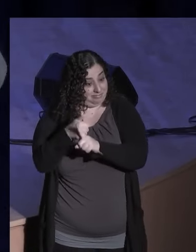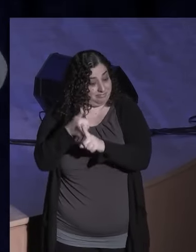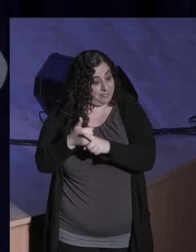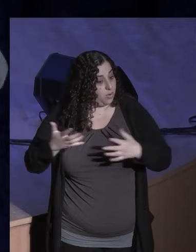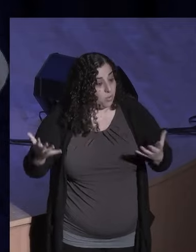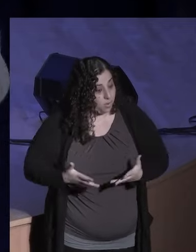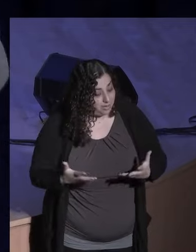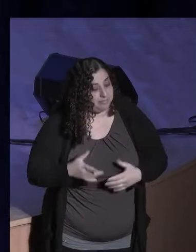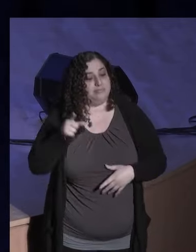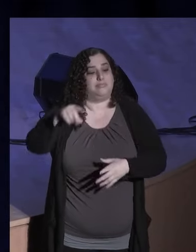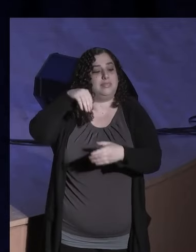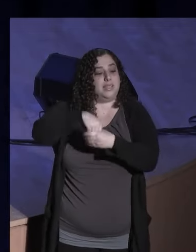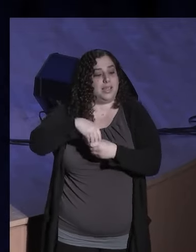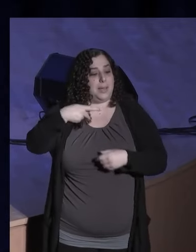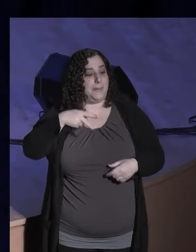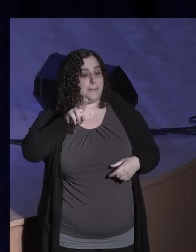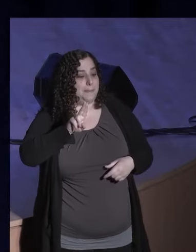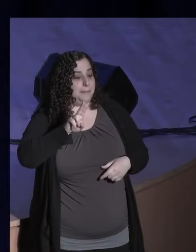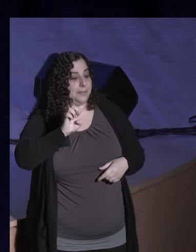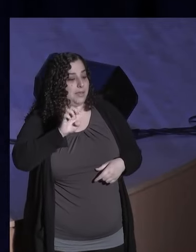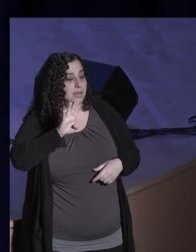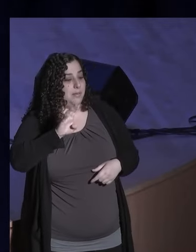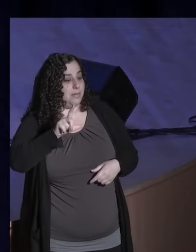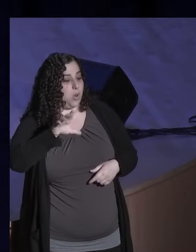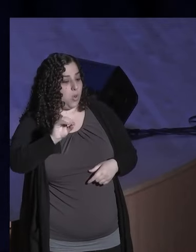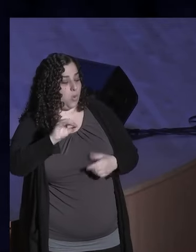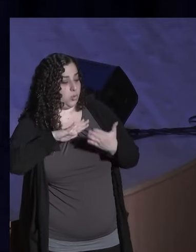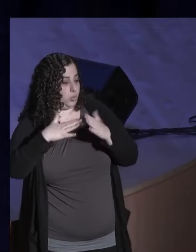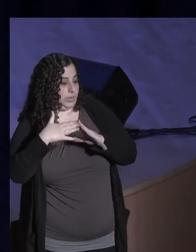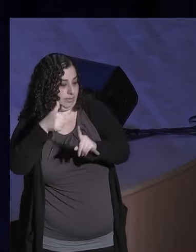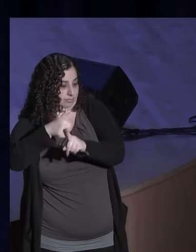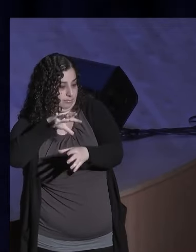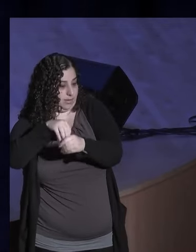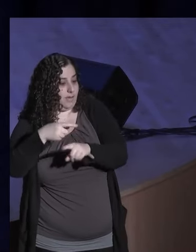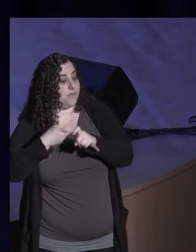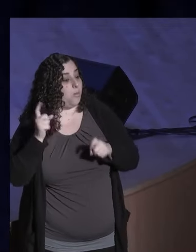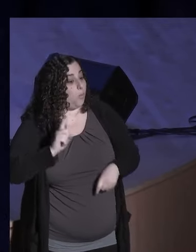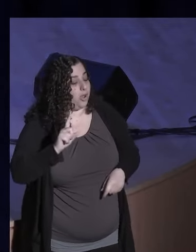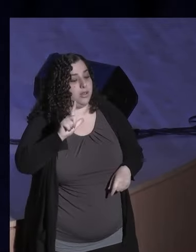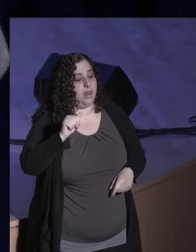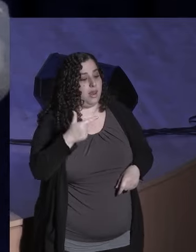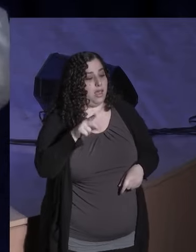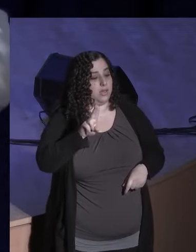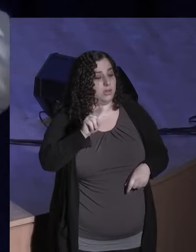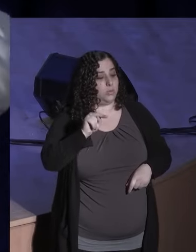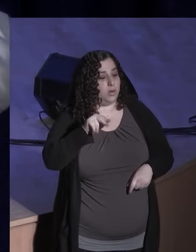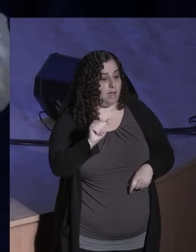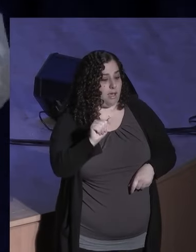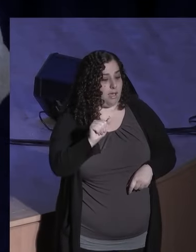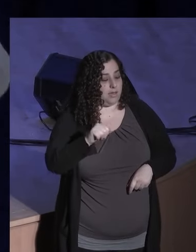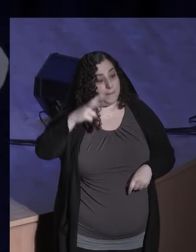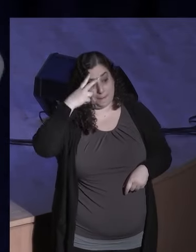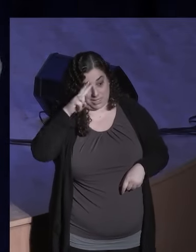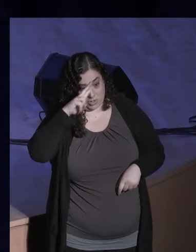Mexico, but she's also somebody who has shaped history and made history. She made history as the first Native person to serve